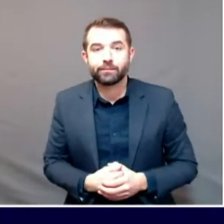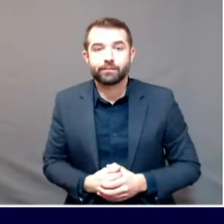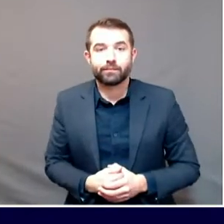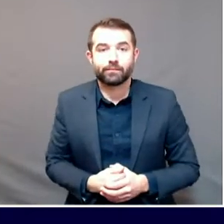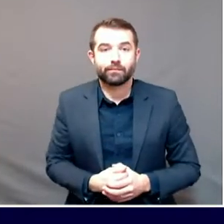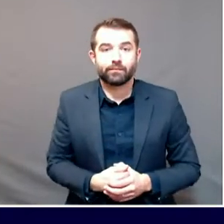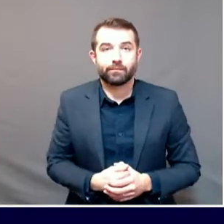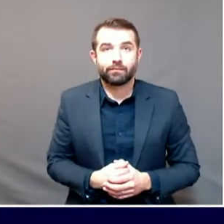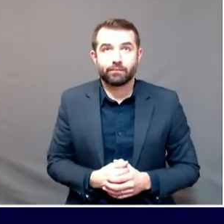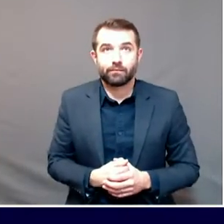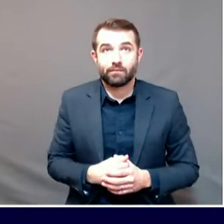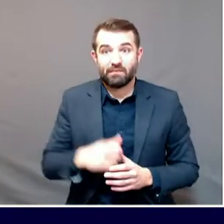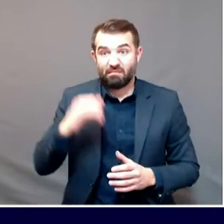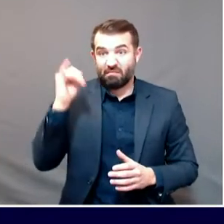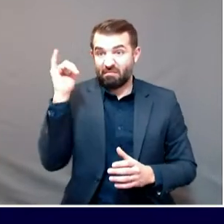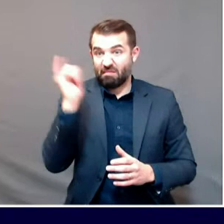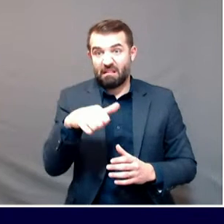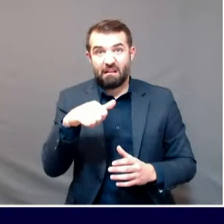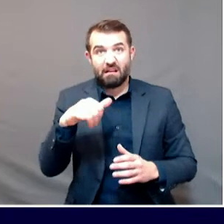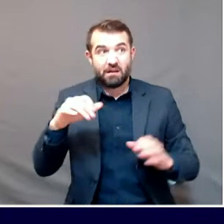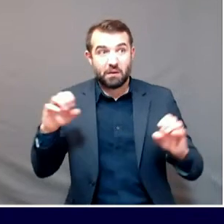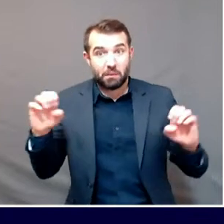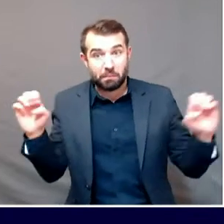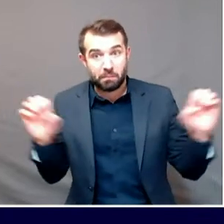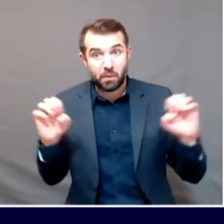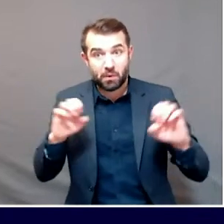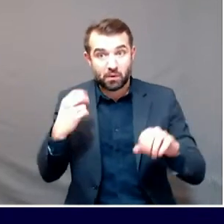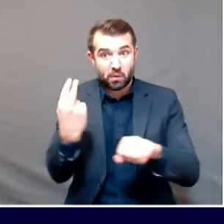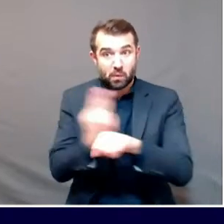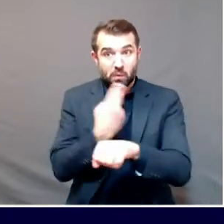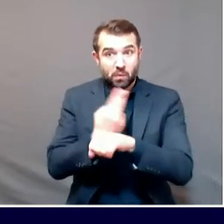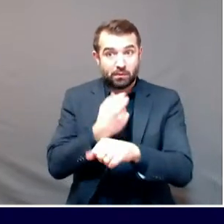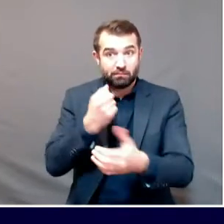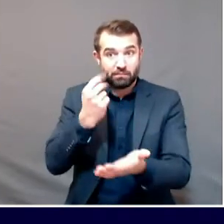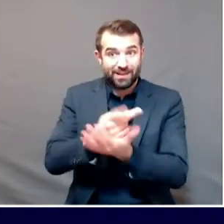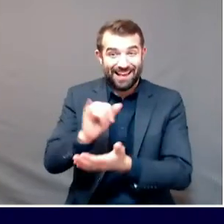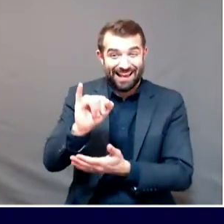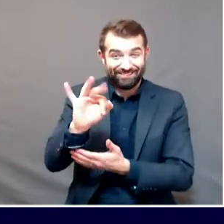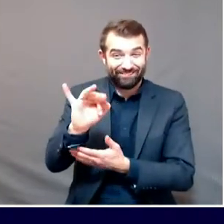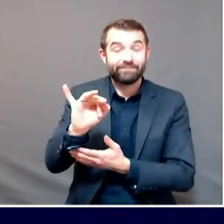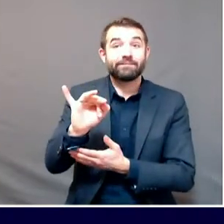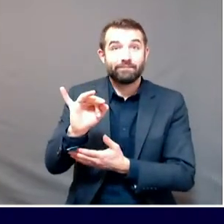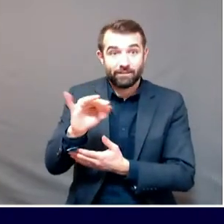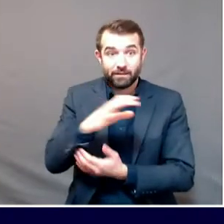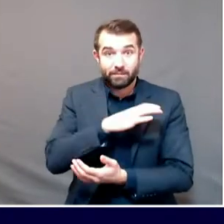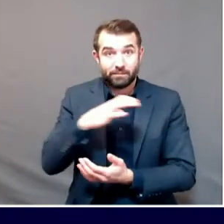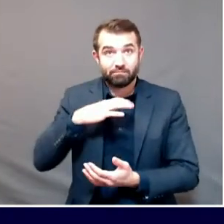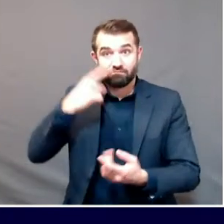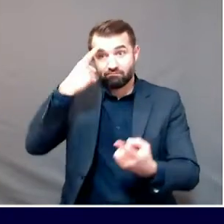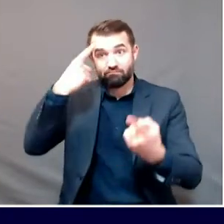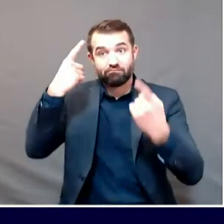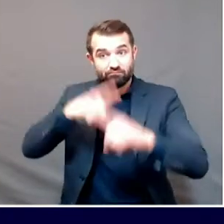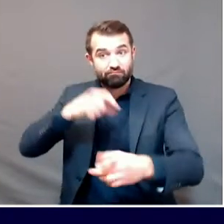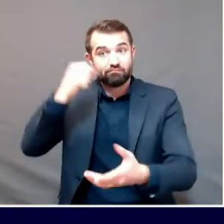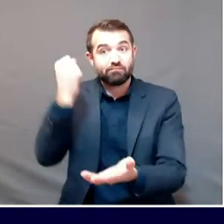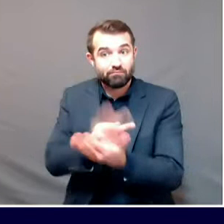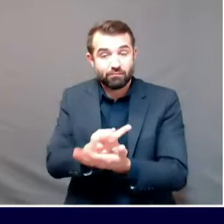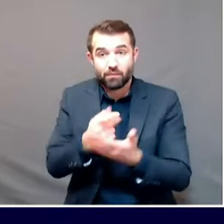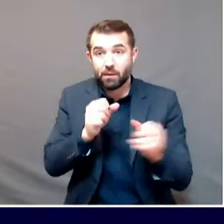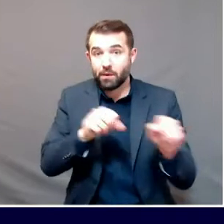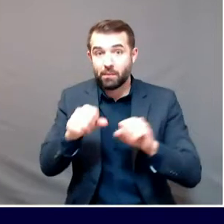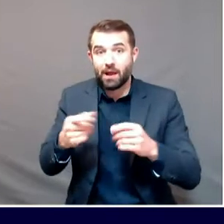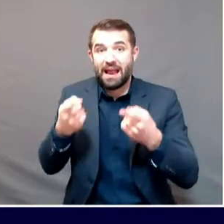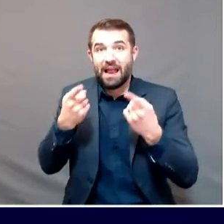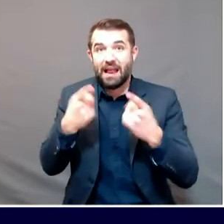guide, that emergency use authorization, if the commissioner of the FDA agrees, could come anytime in the next few